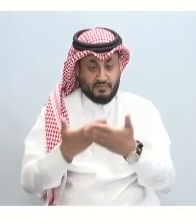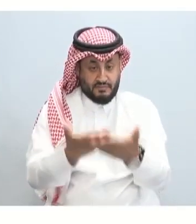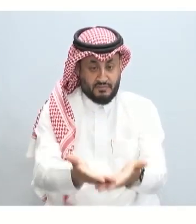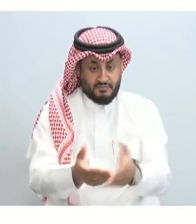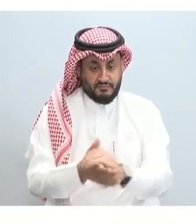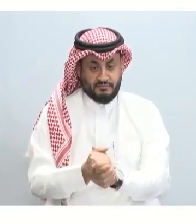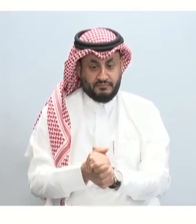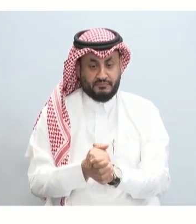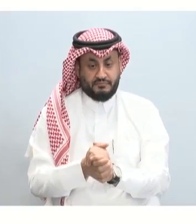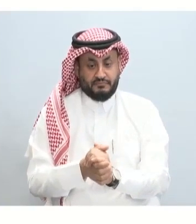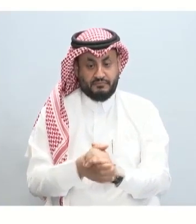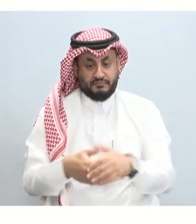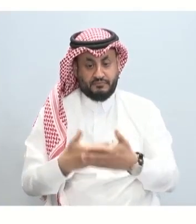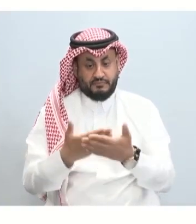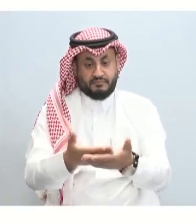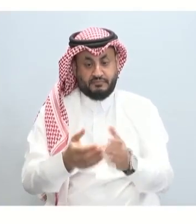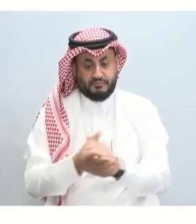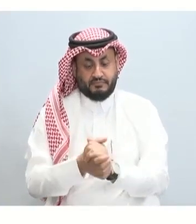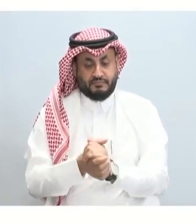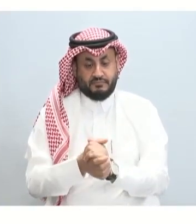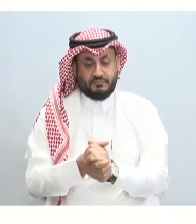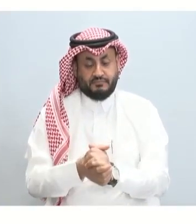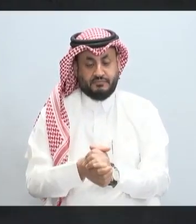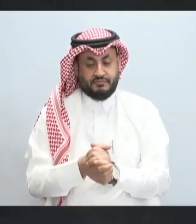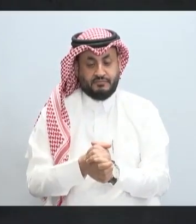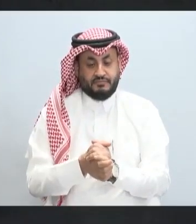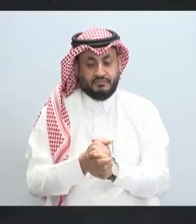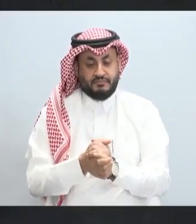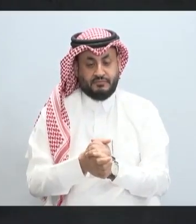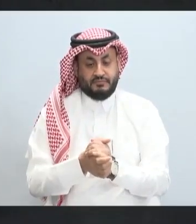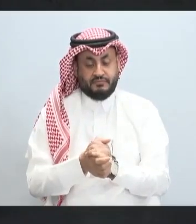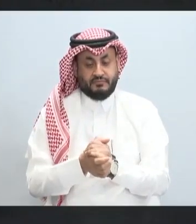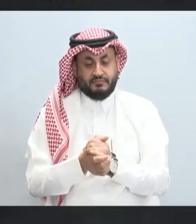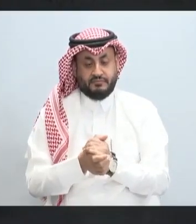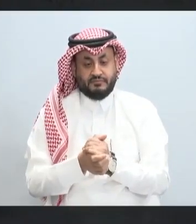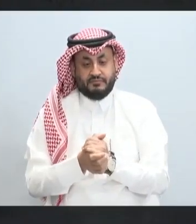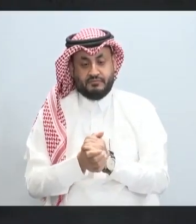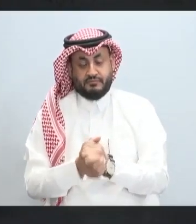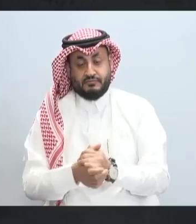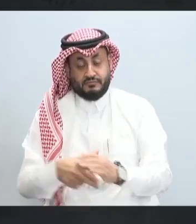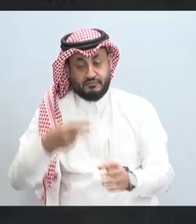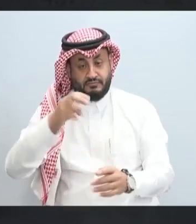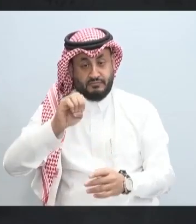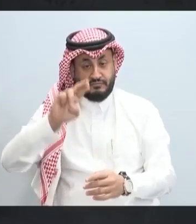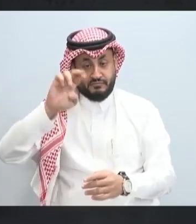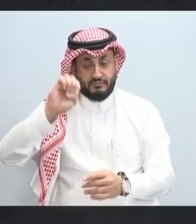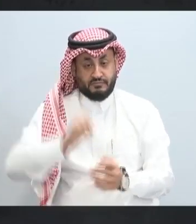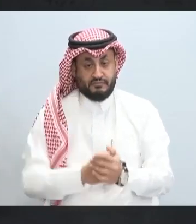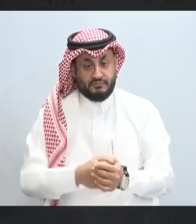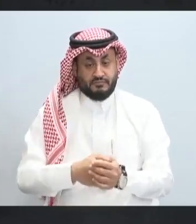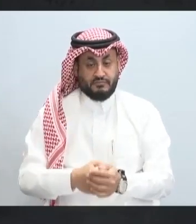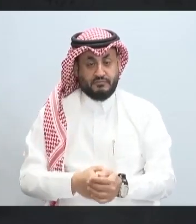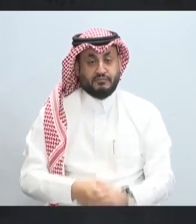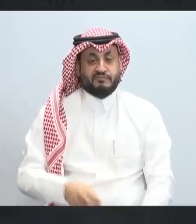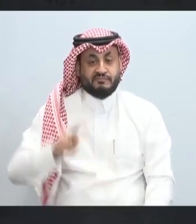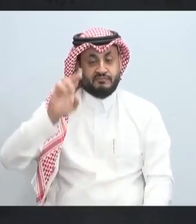as we have learned previously, we want to give someone anything, we should use the phrase, here you go.